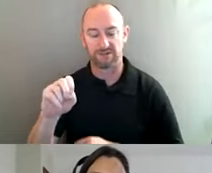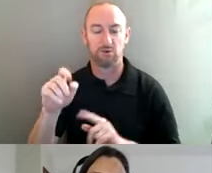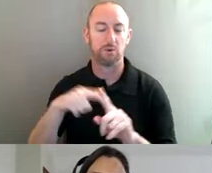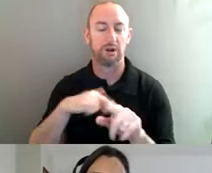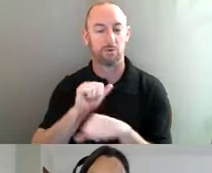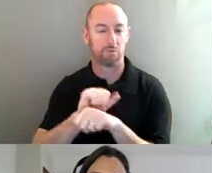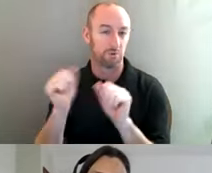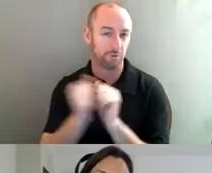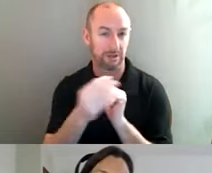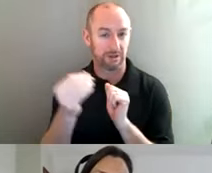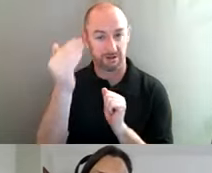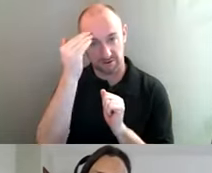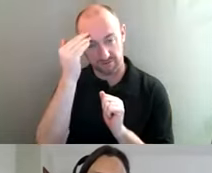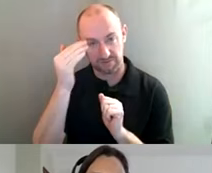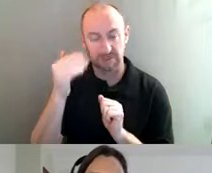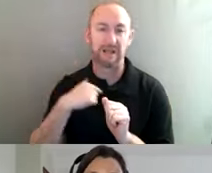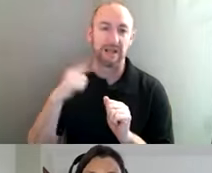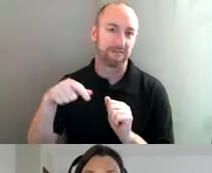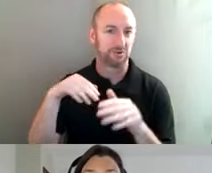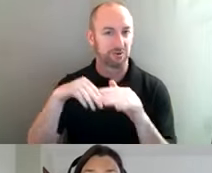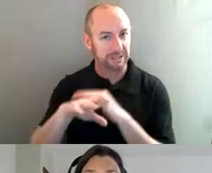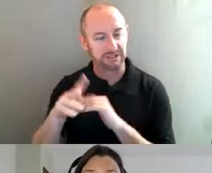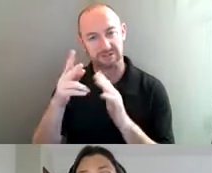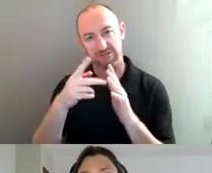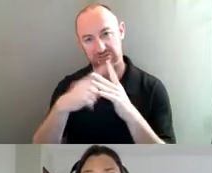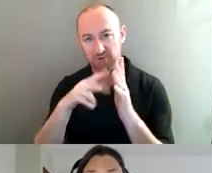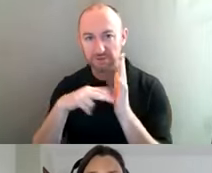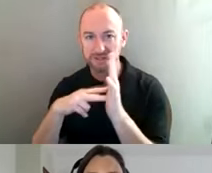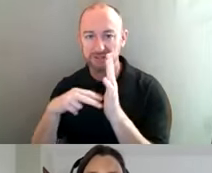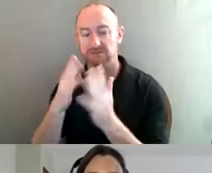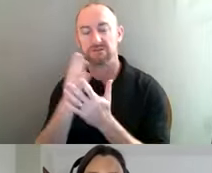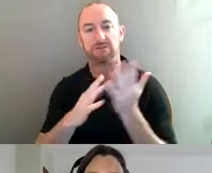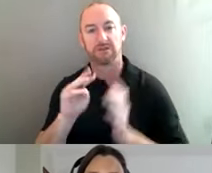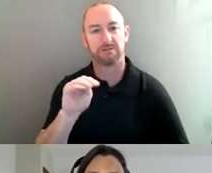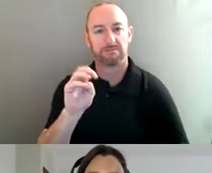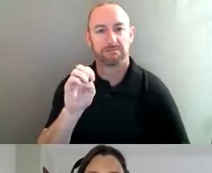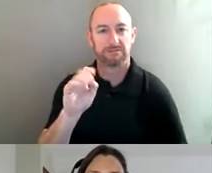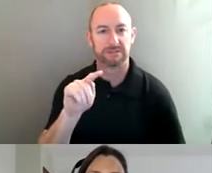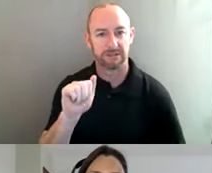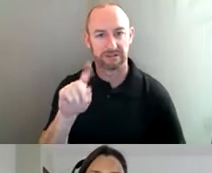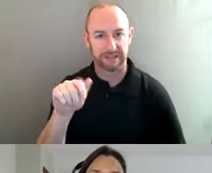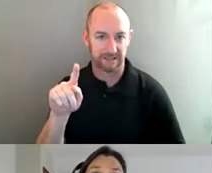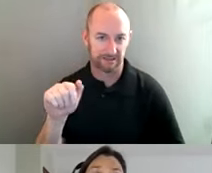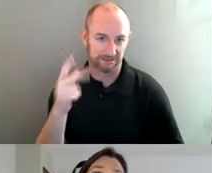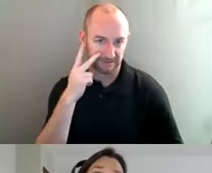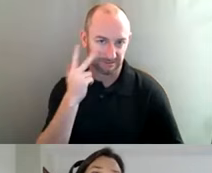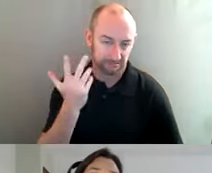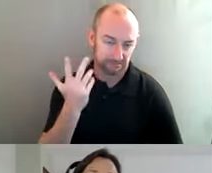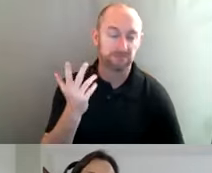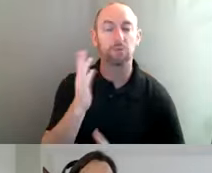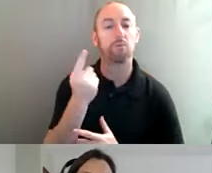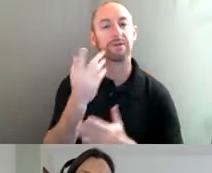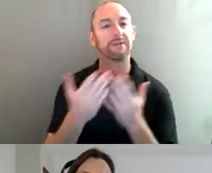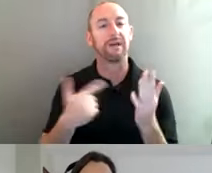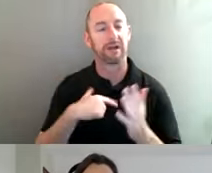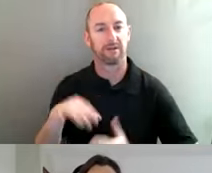work with and know. I would probably have to go in and start reading some of the metadata in terms of what they're doing. One of the things that I